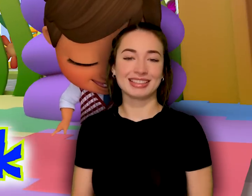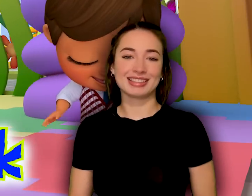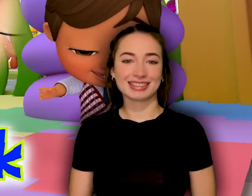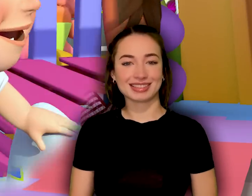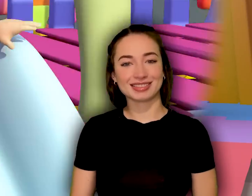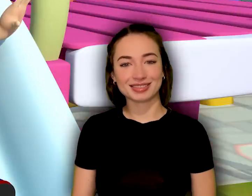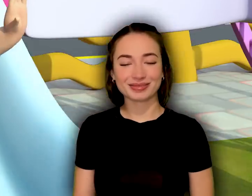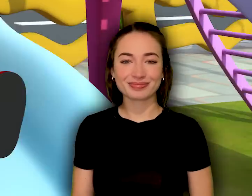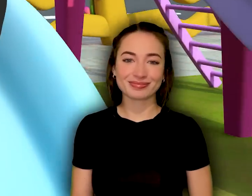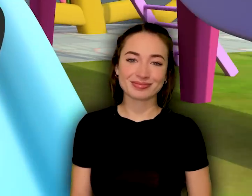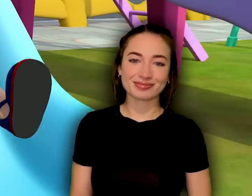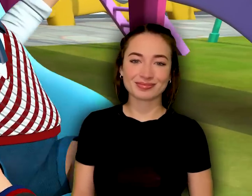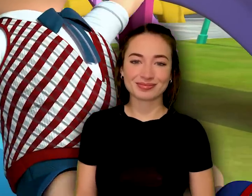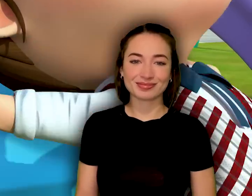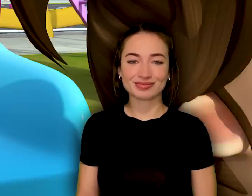hide and